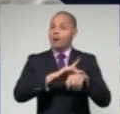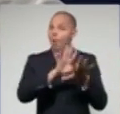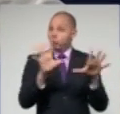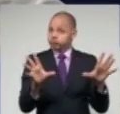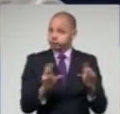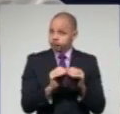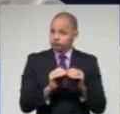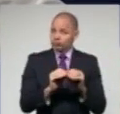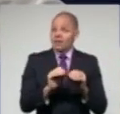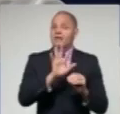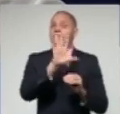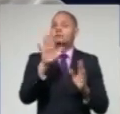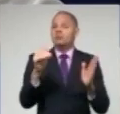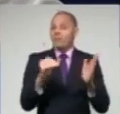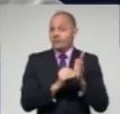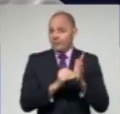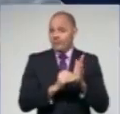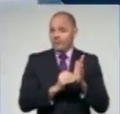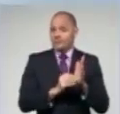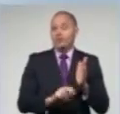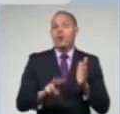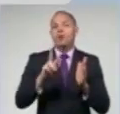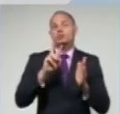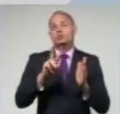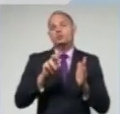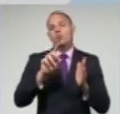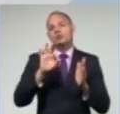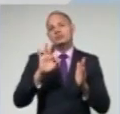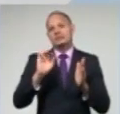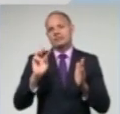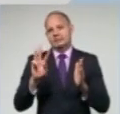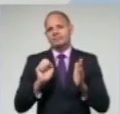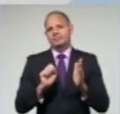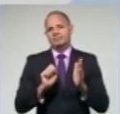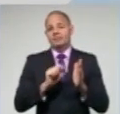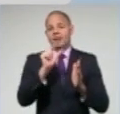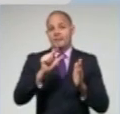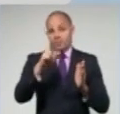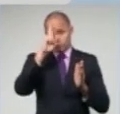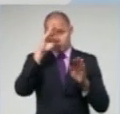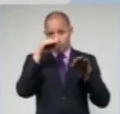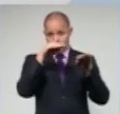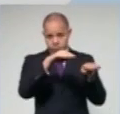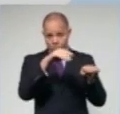inhabitants, slightly lower than the day before. With this analysis of the